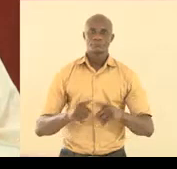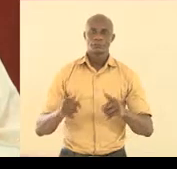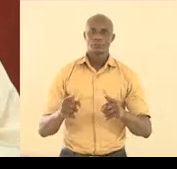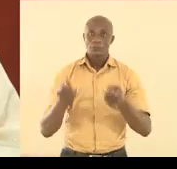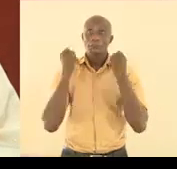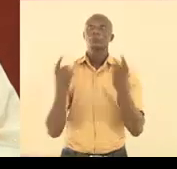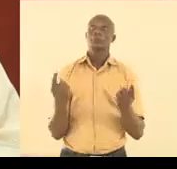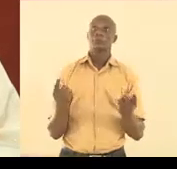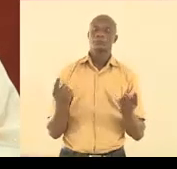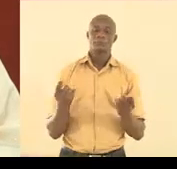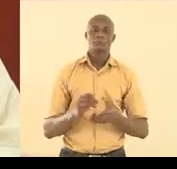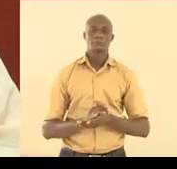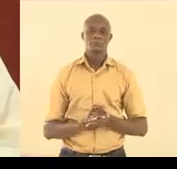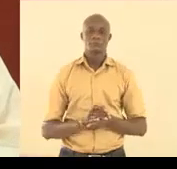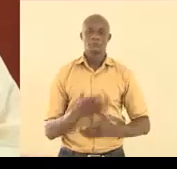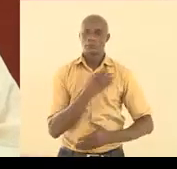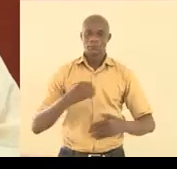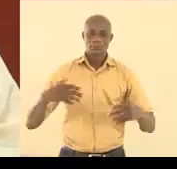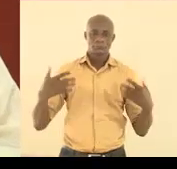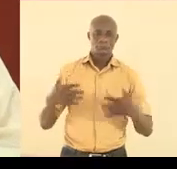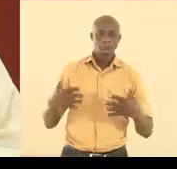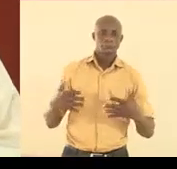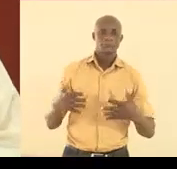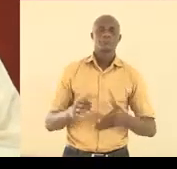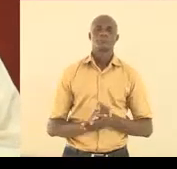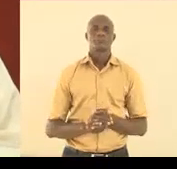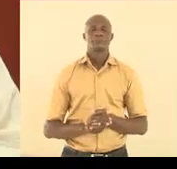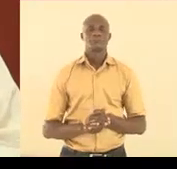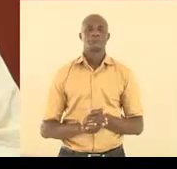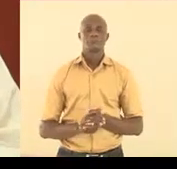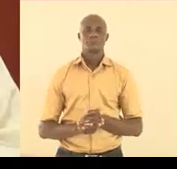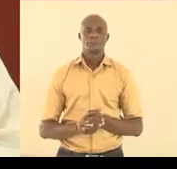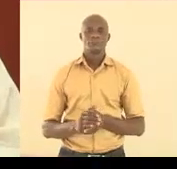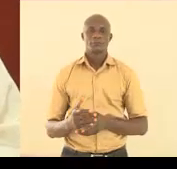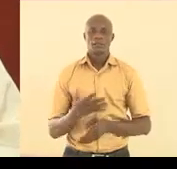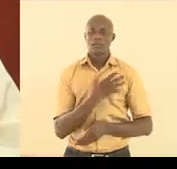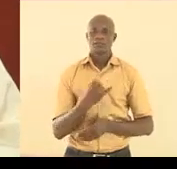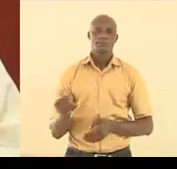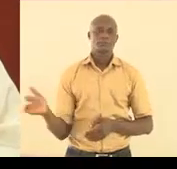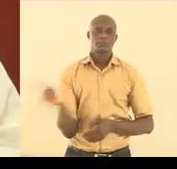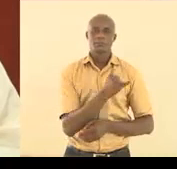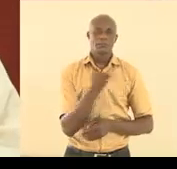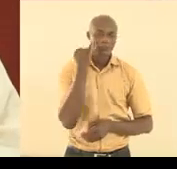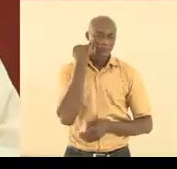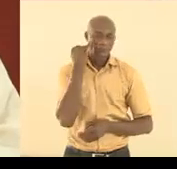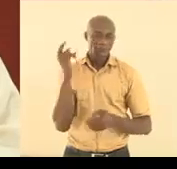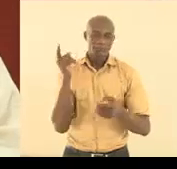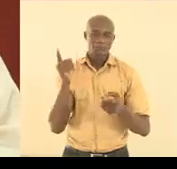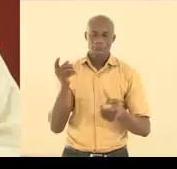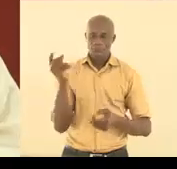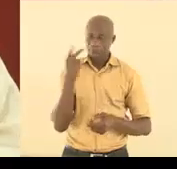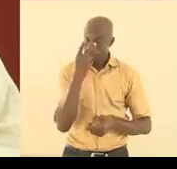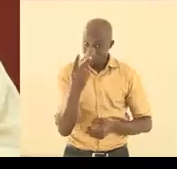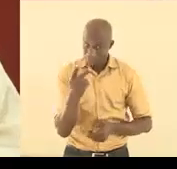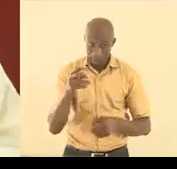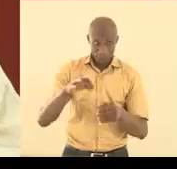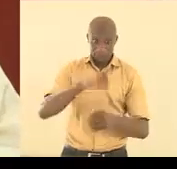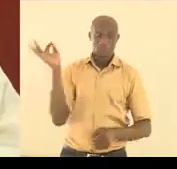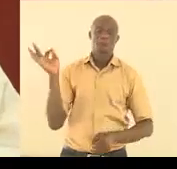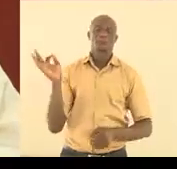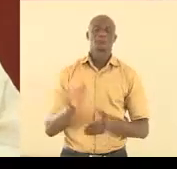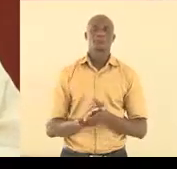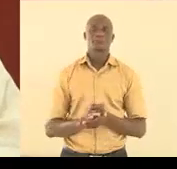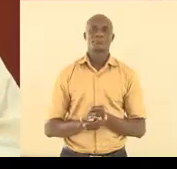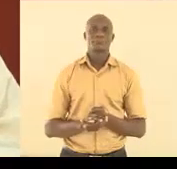But they were startled and frightened, and they supposed that they were seeing a ghost.